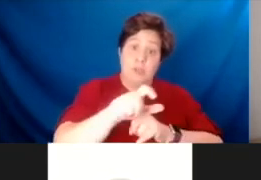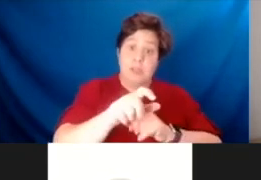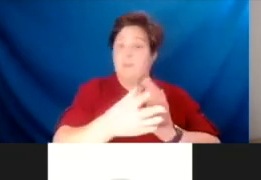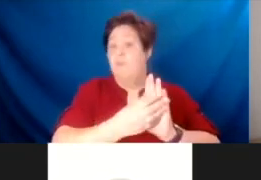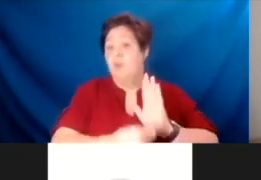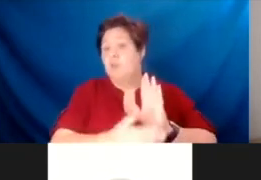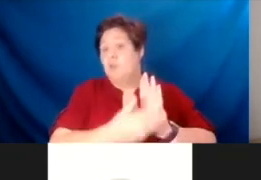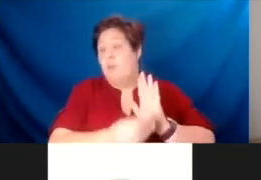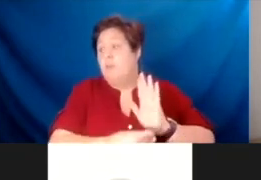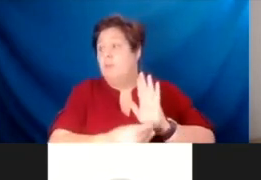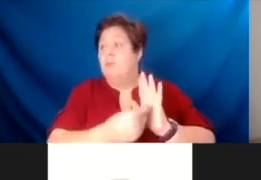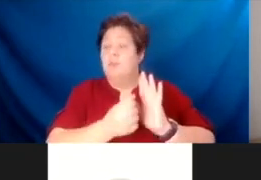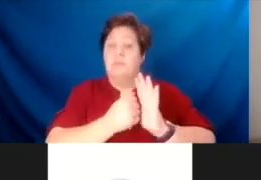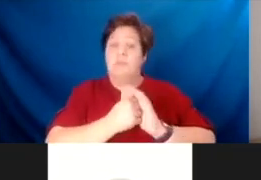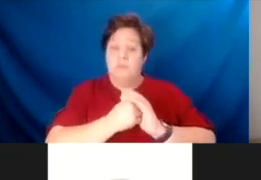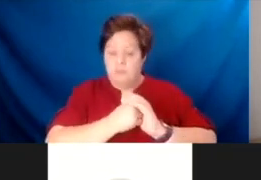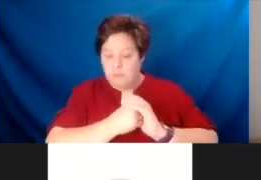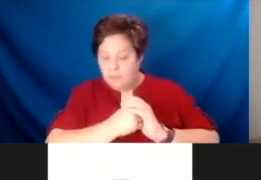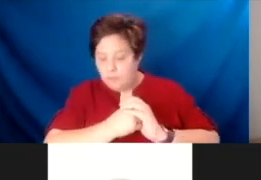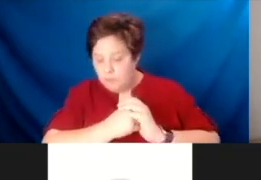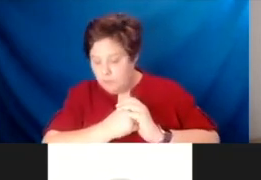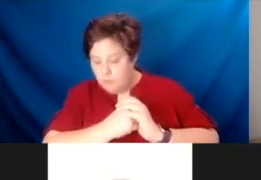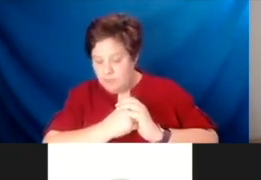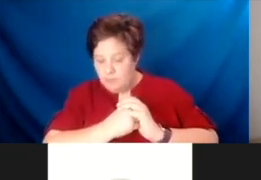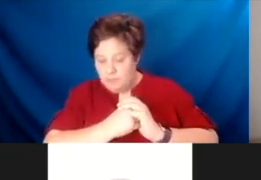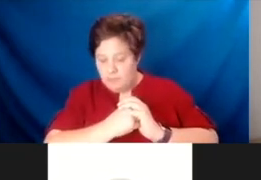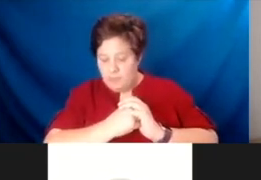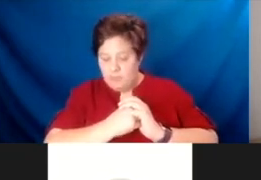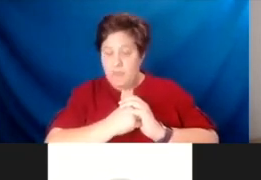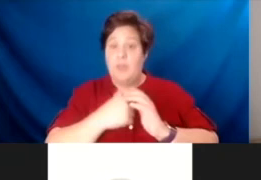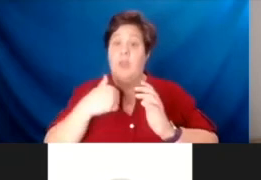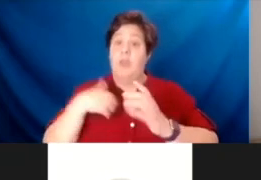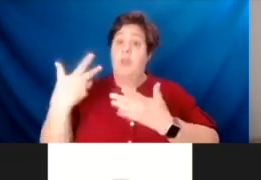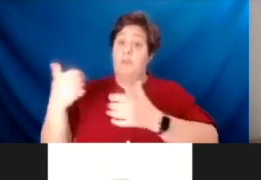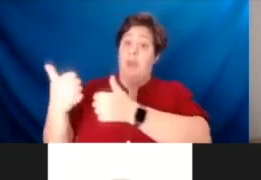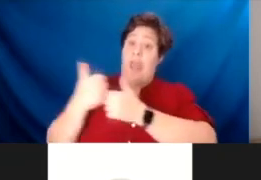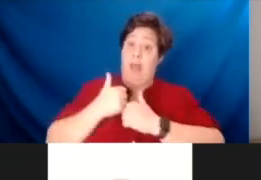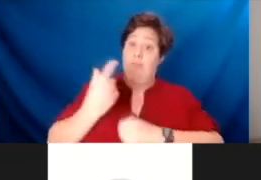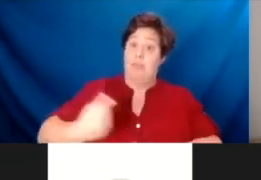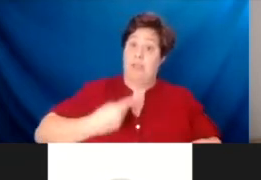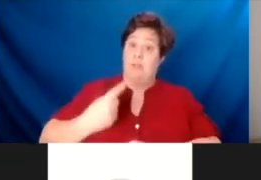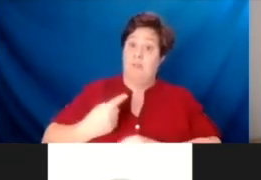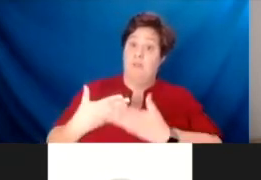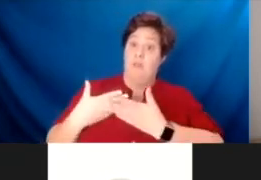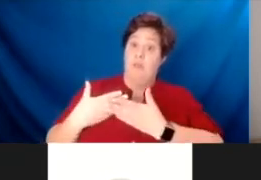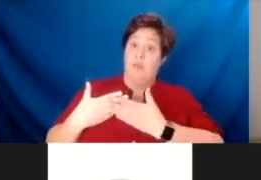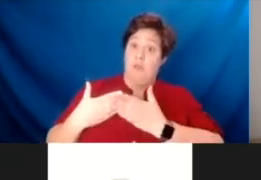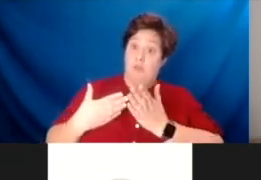example. I mean, I was helped through